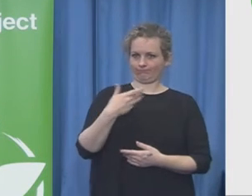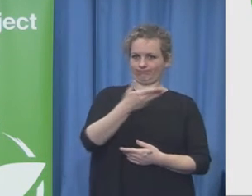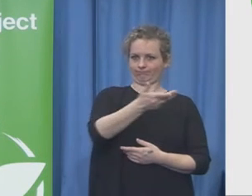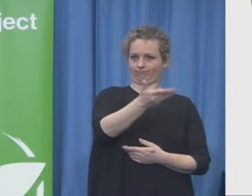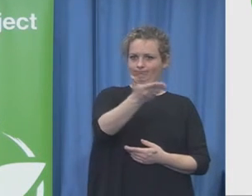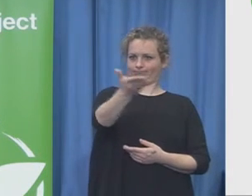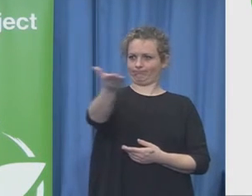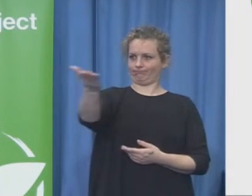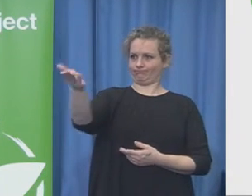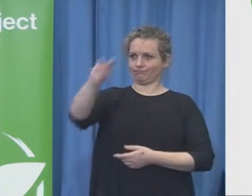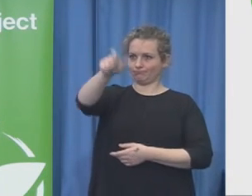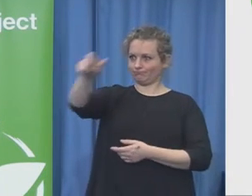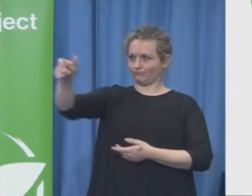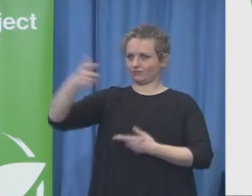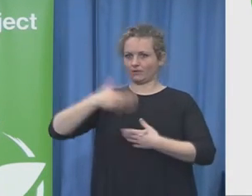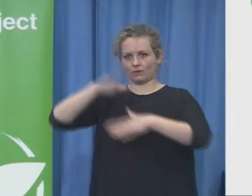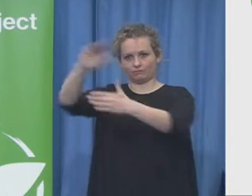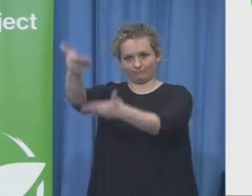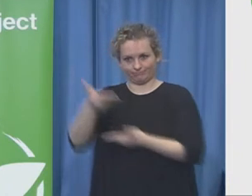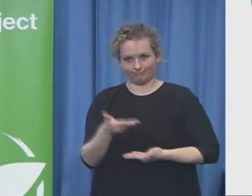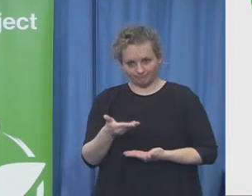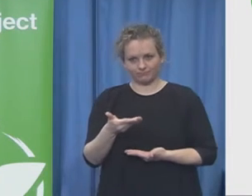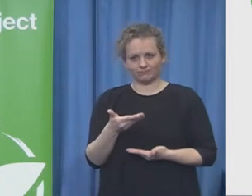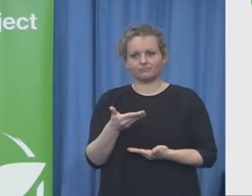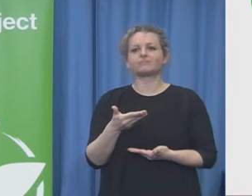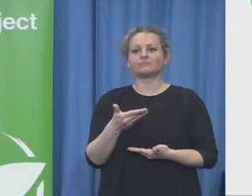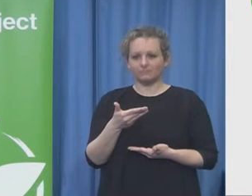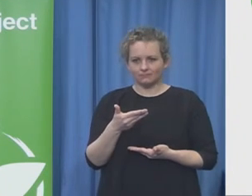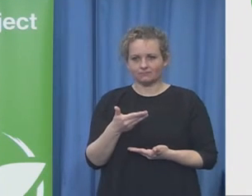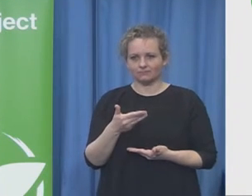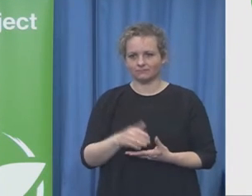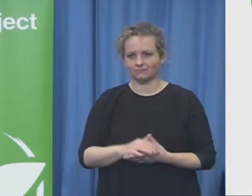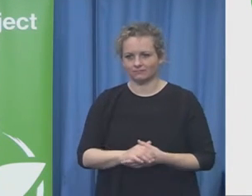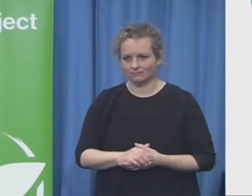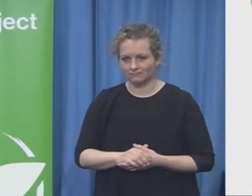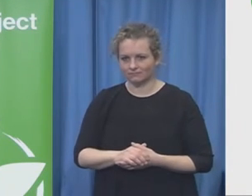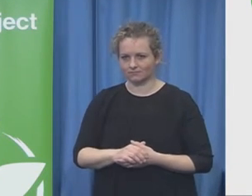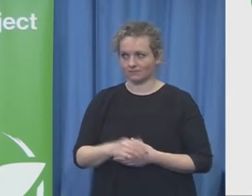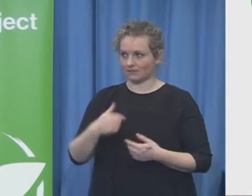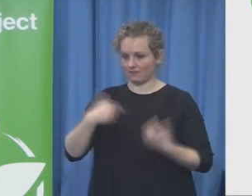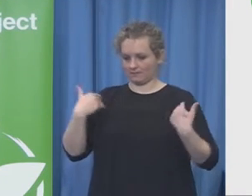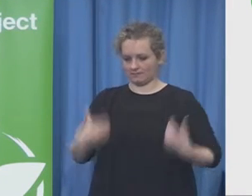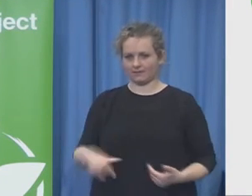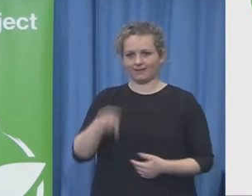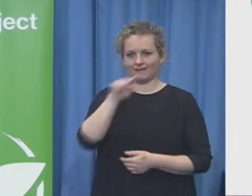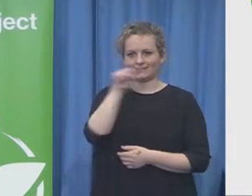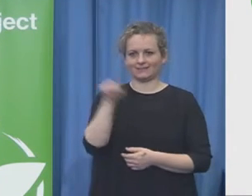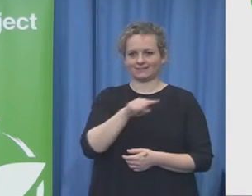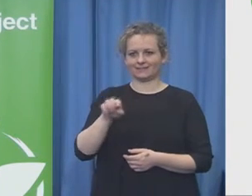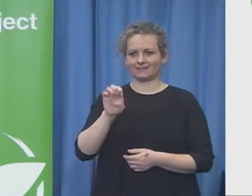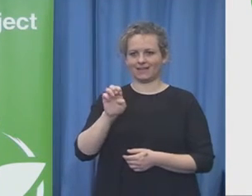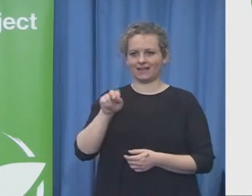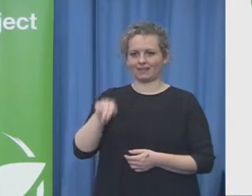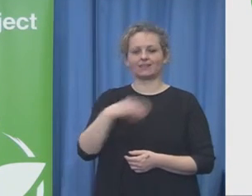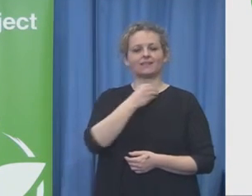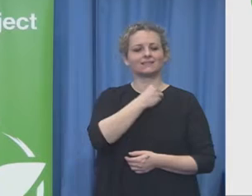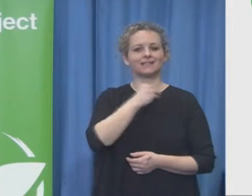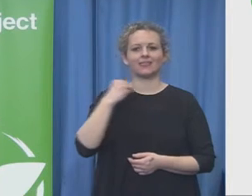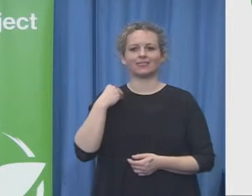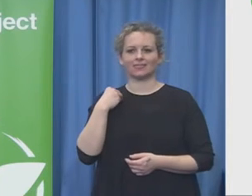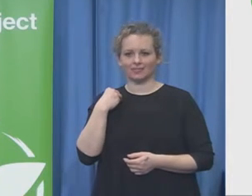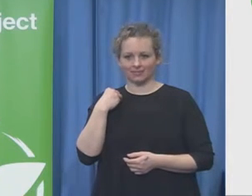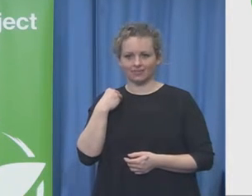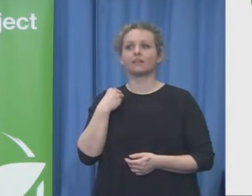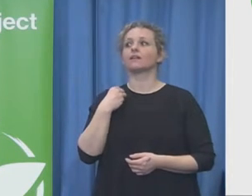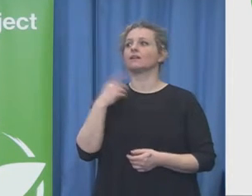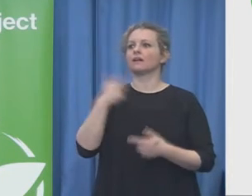I'm trained as a Zen priest, and so I do a lot of meditation. And to set